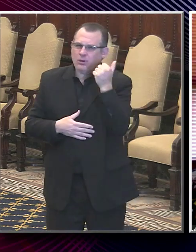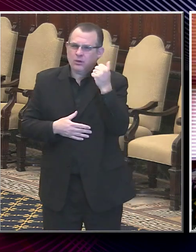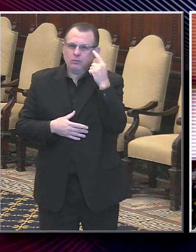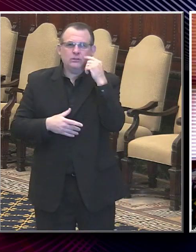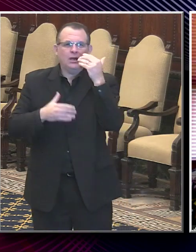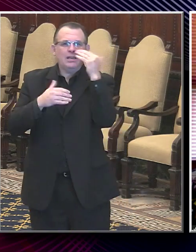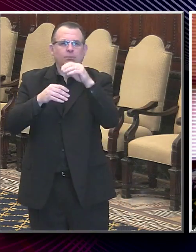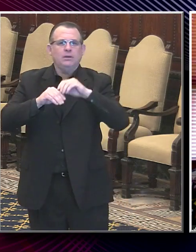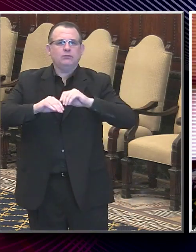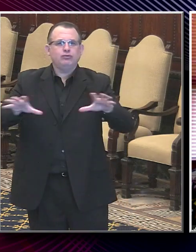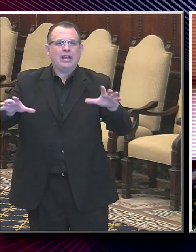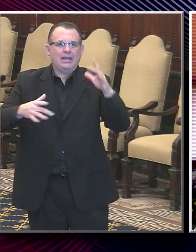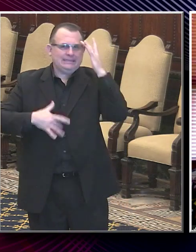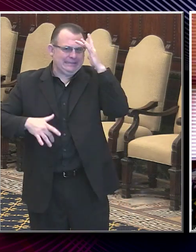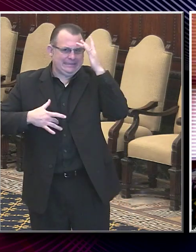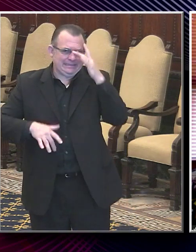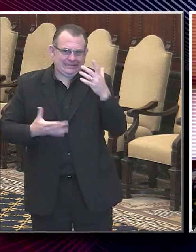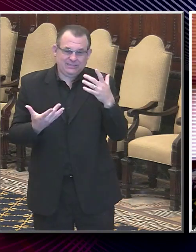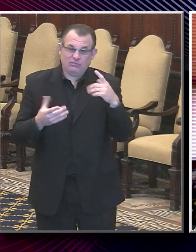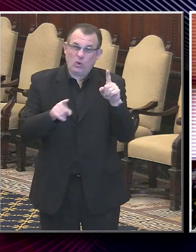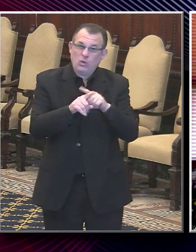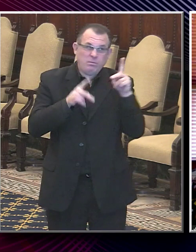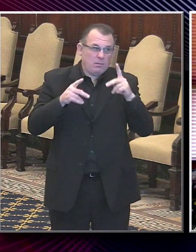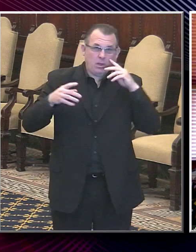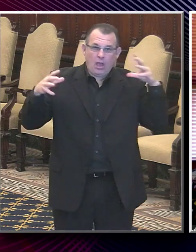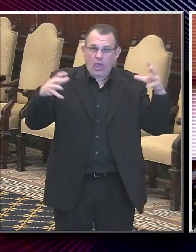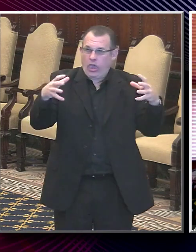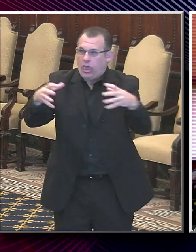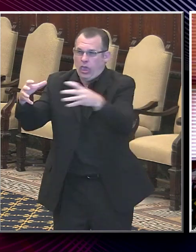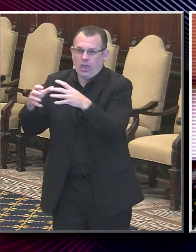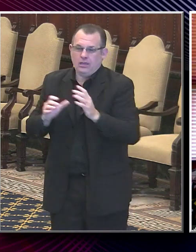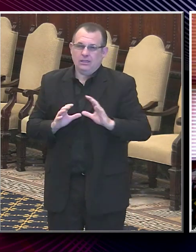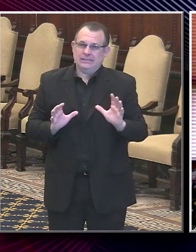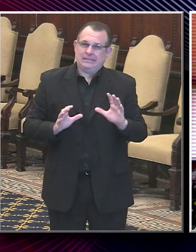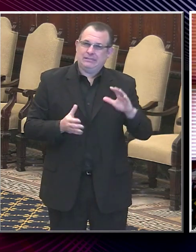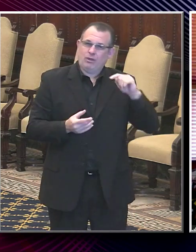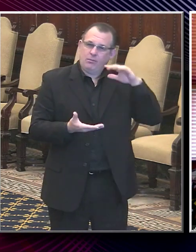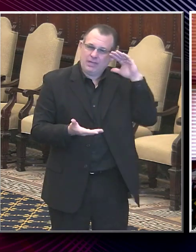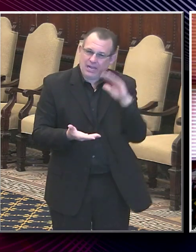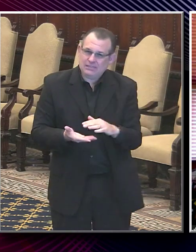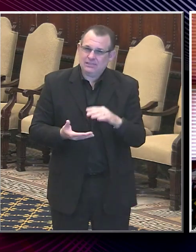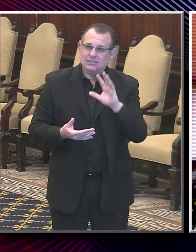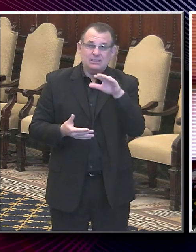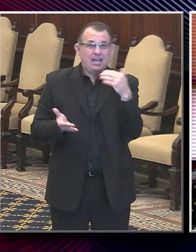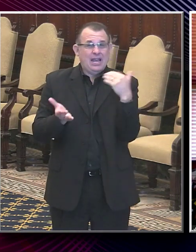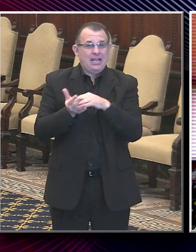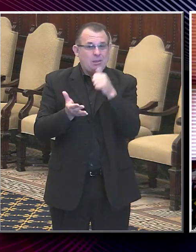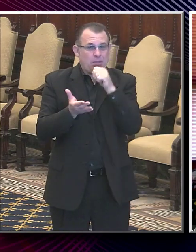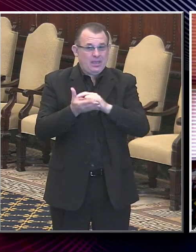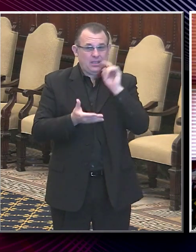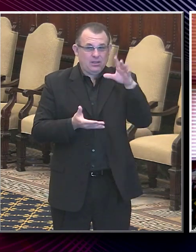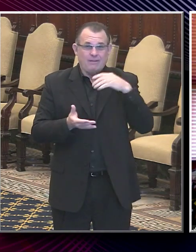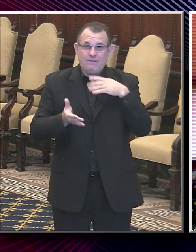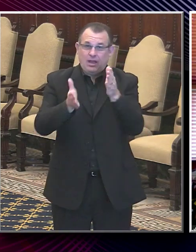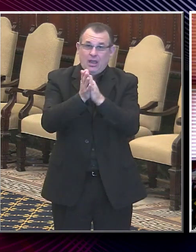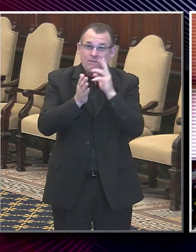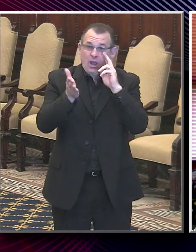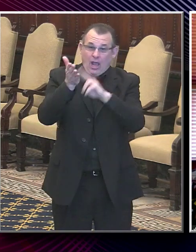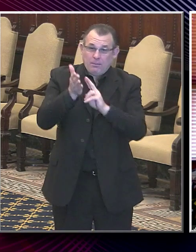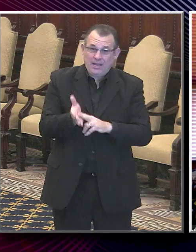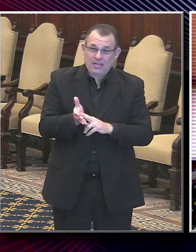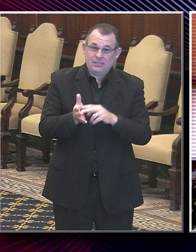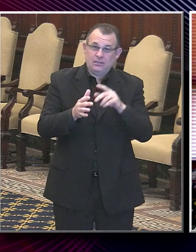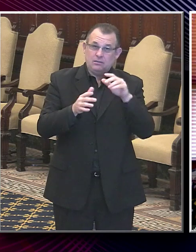reduce the number of voters gathering at polling places. But again, that deadline to request a mail-in ballot is 5 p.m. today. Don't put it